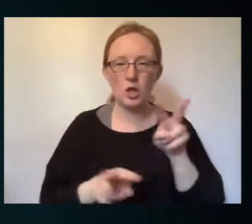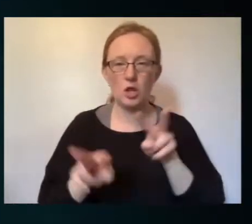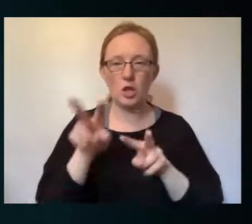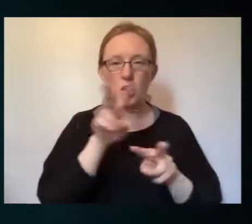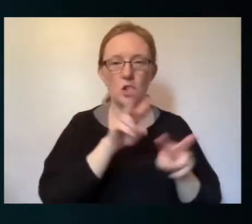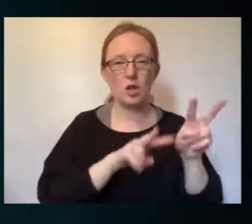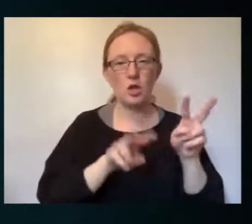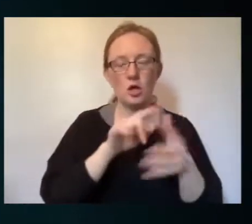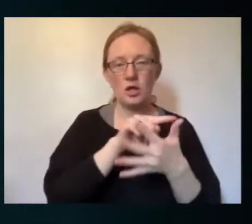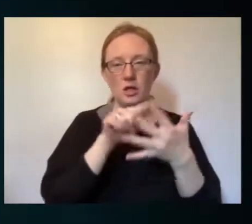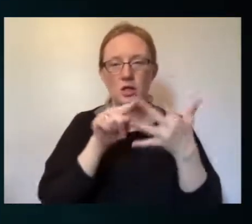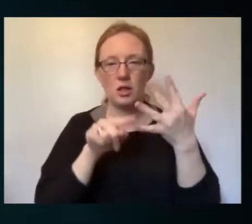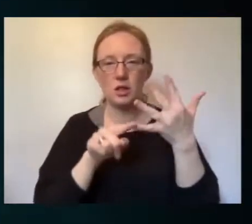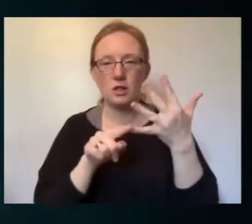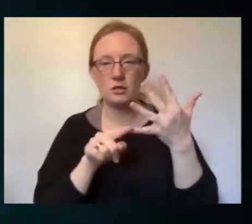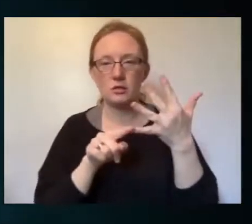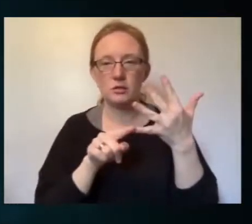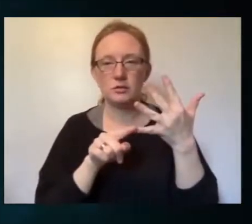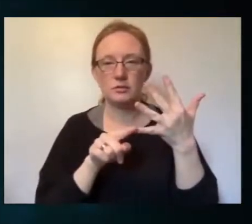infrastructures. And